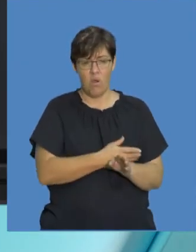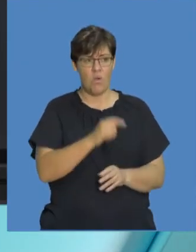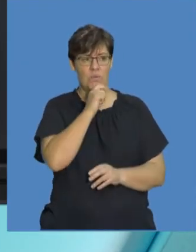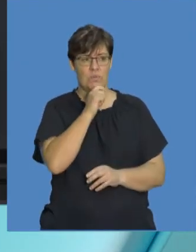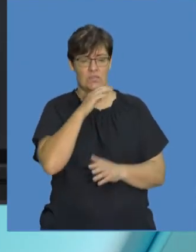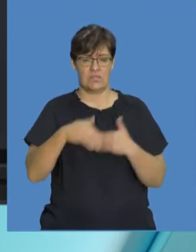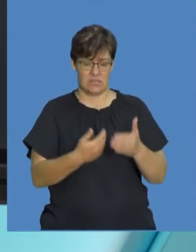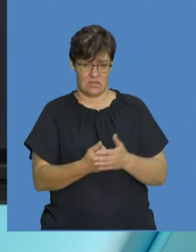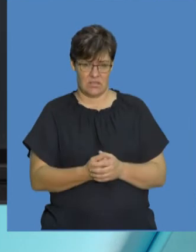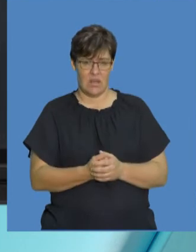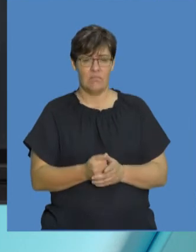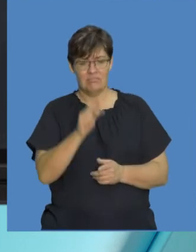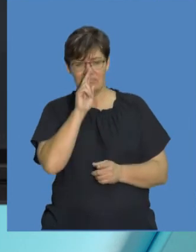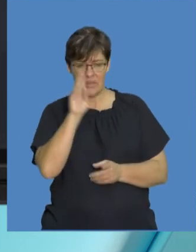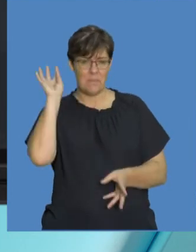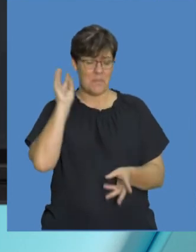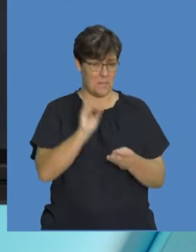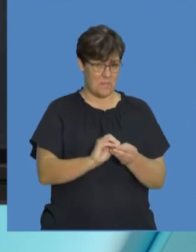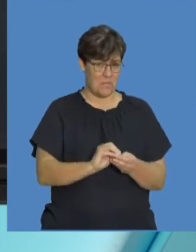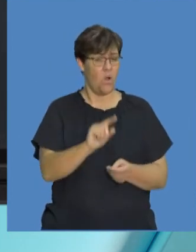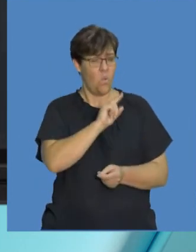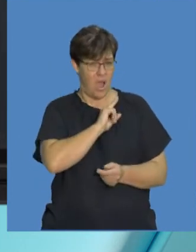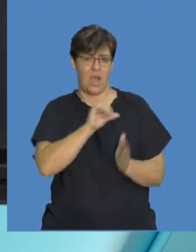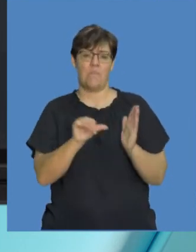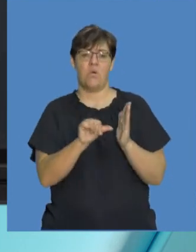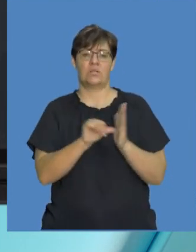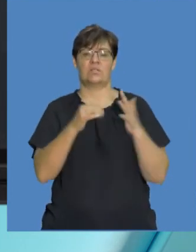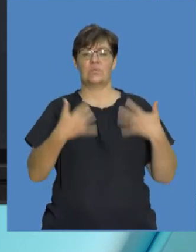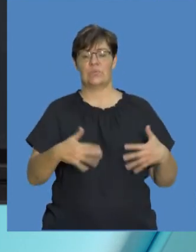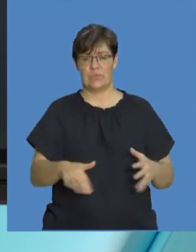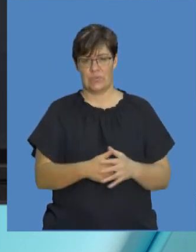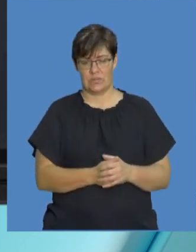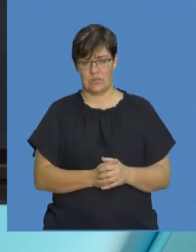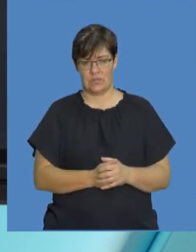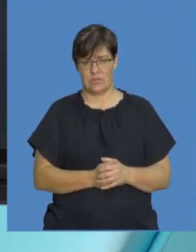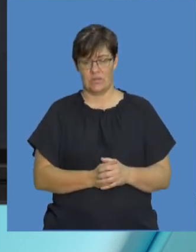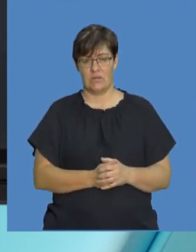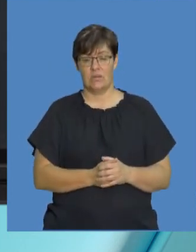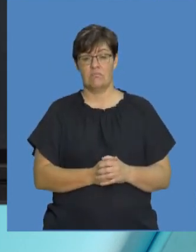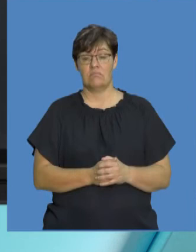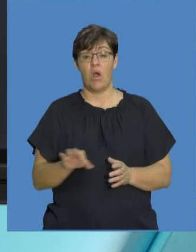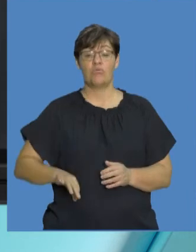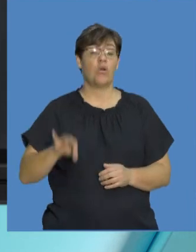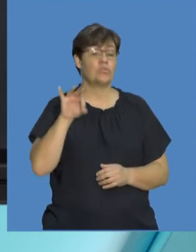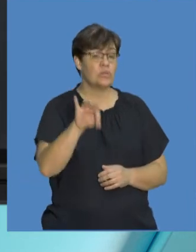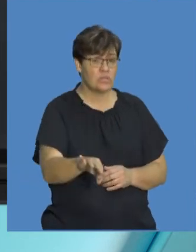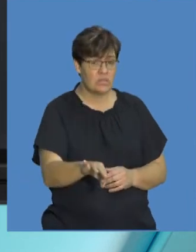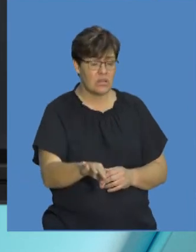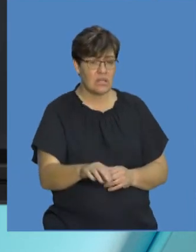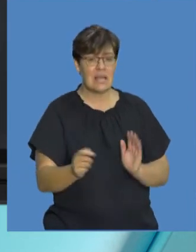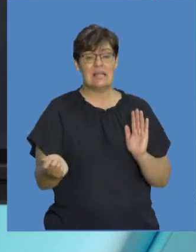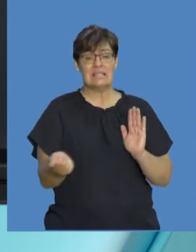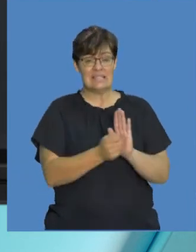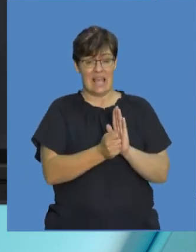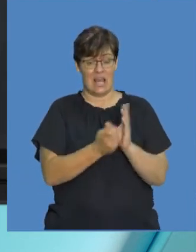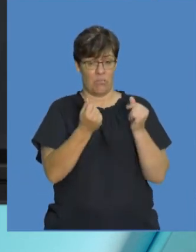Before we go on to the usage, let's just recap this particular one because of its importance. Your contribution per unit will